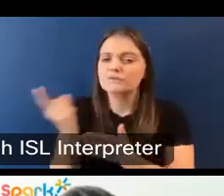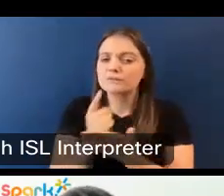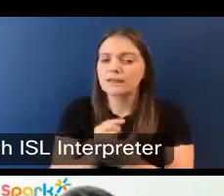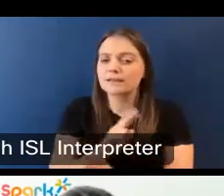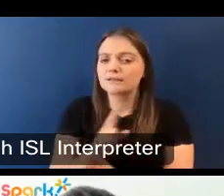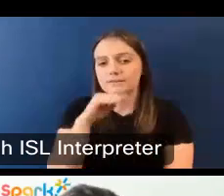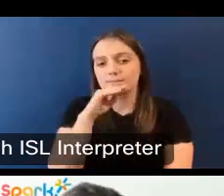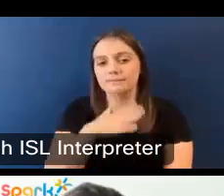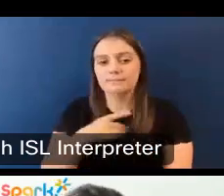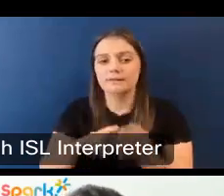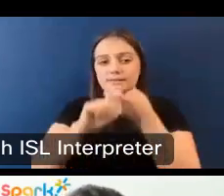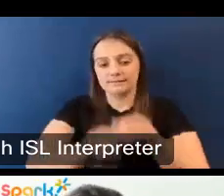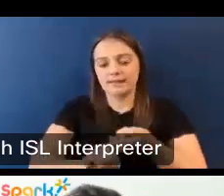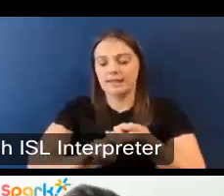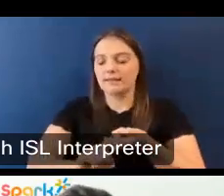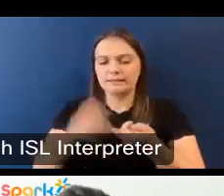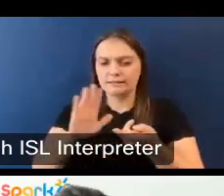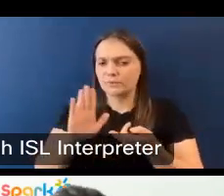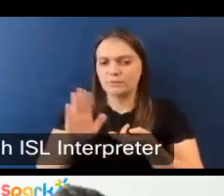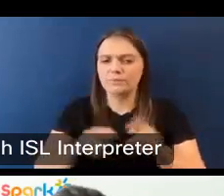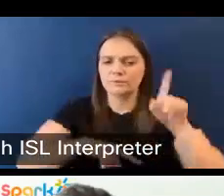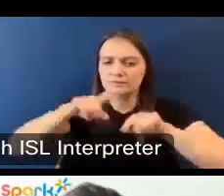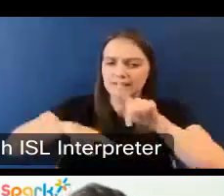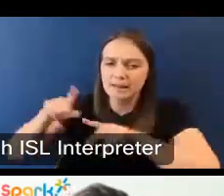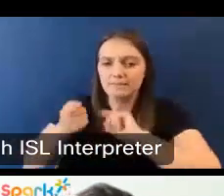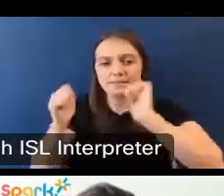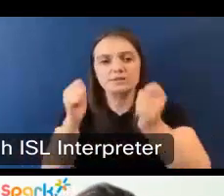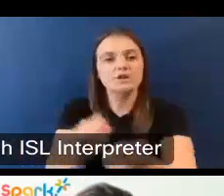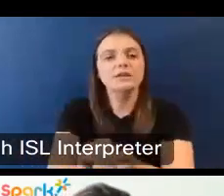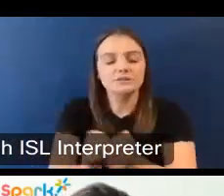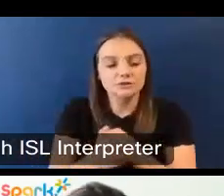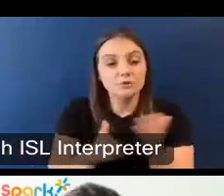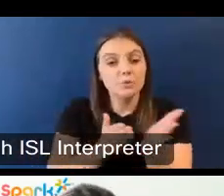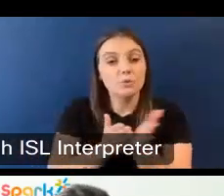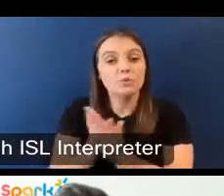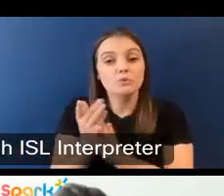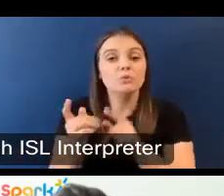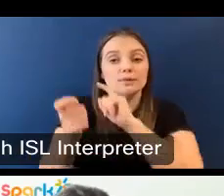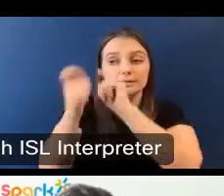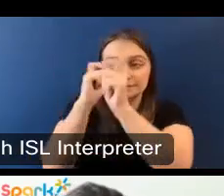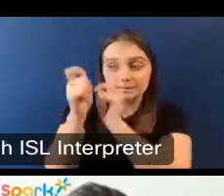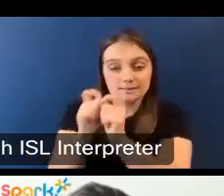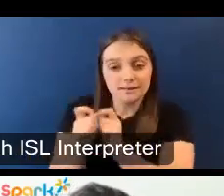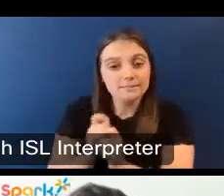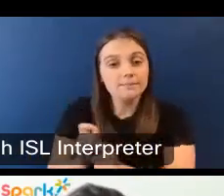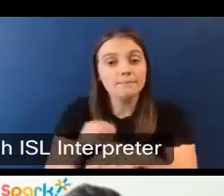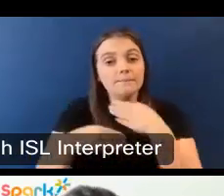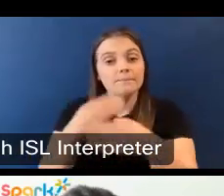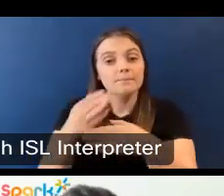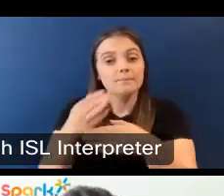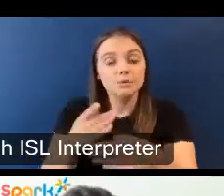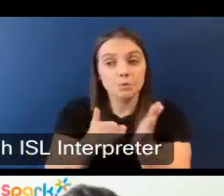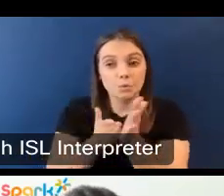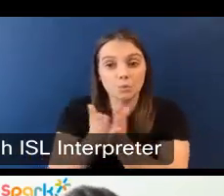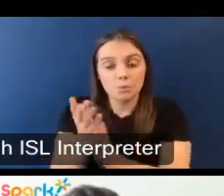are static, it believes that they're dynamic. And so through that kind of iterative process, you're constantly going back to make sure that you're